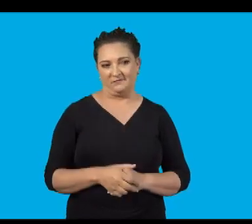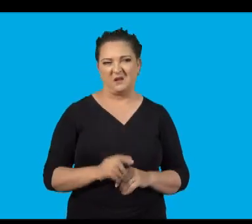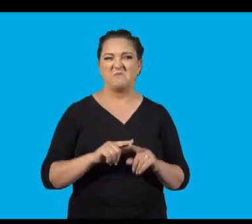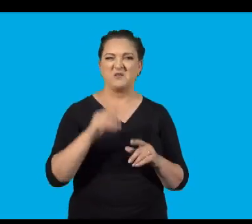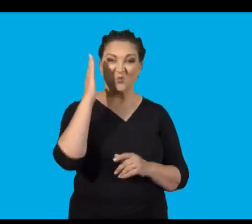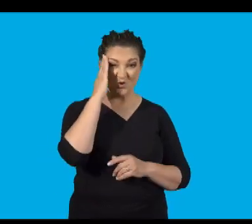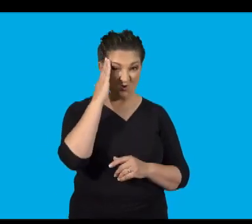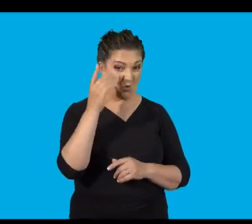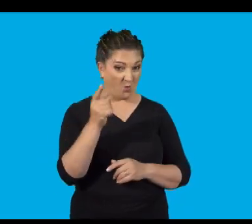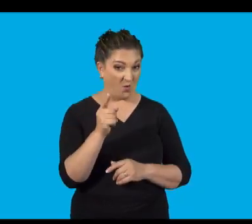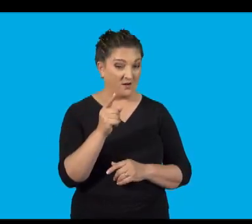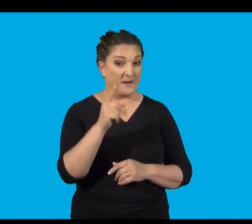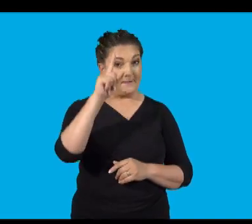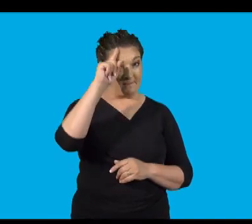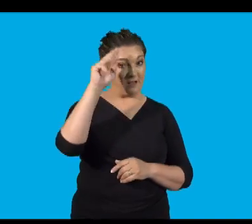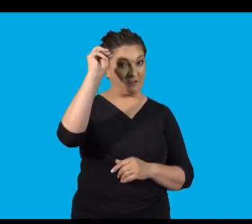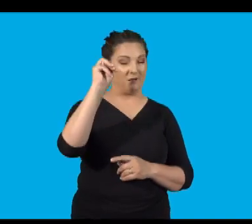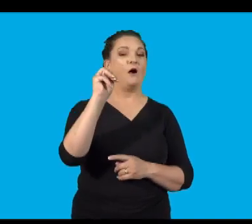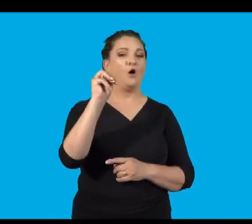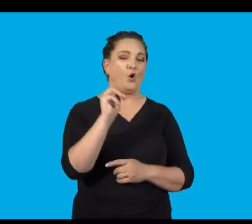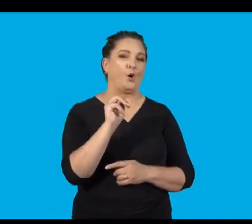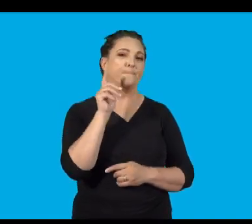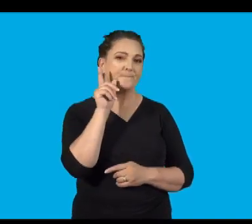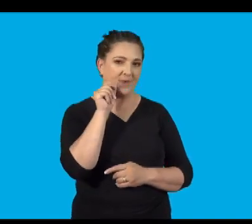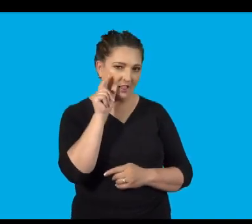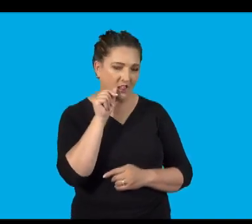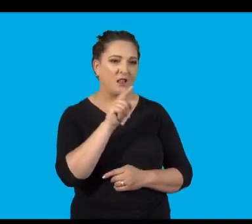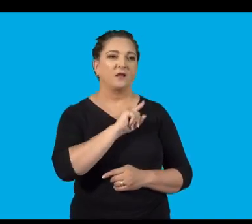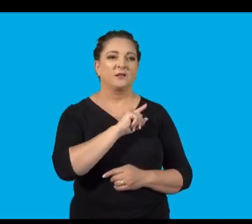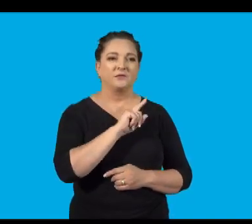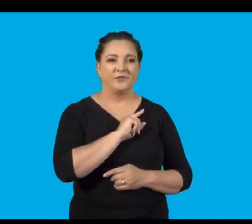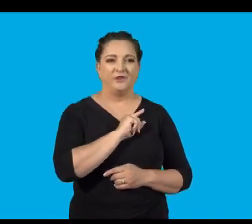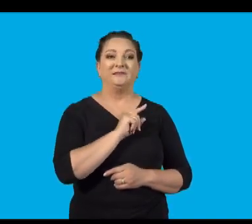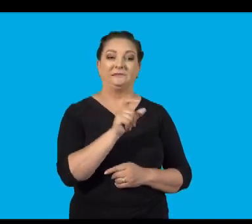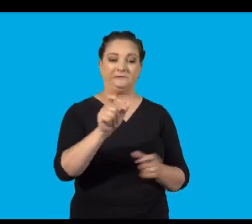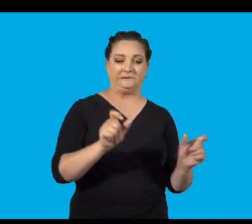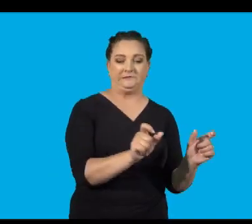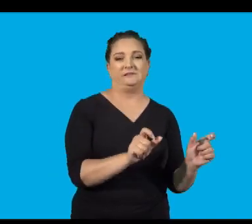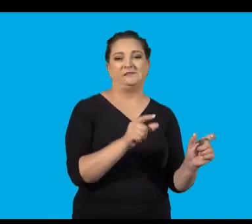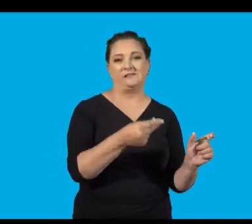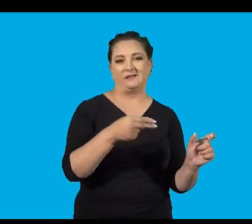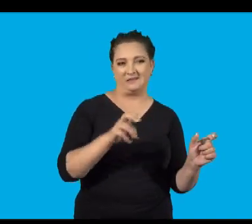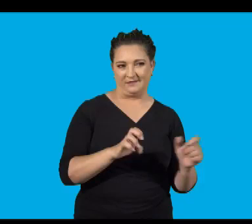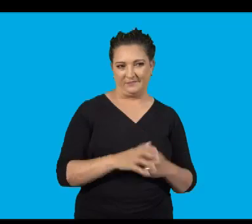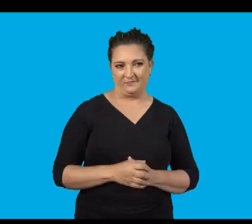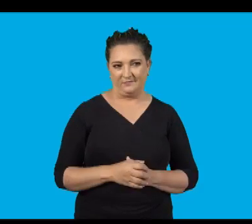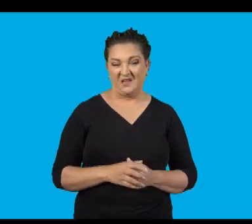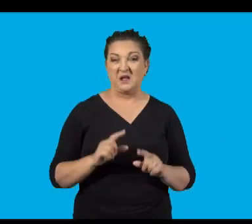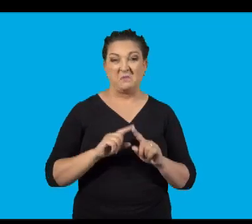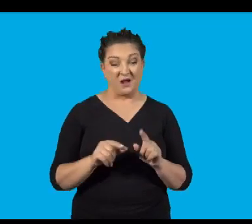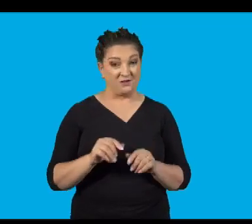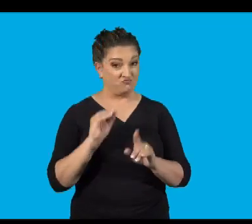right. Now, we know Nelson Mandela is a male figure, so there we have the he to indicate that.